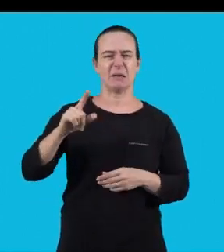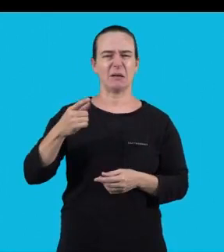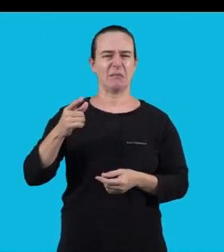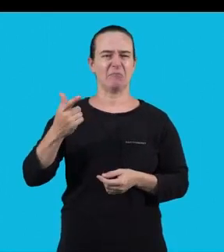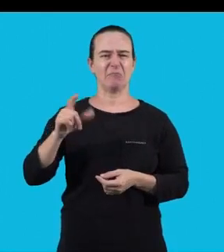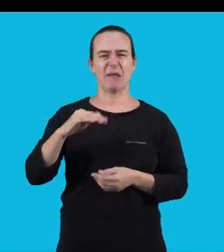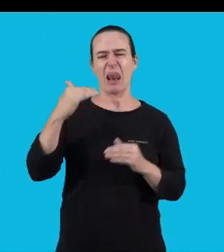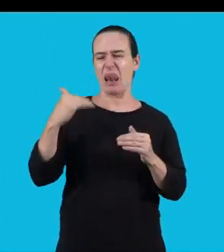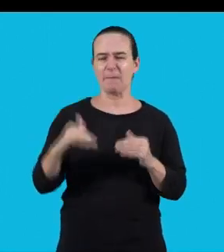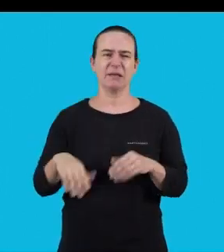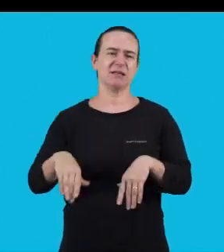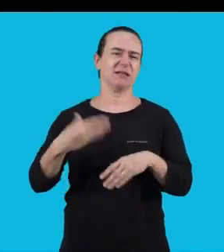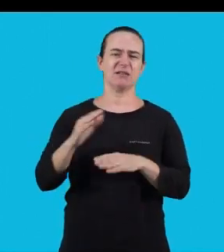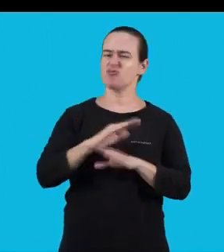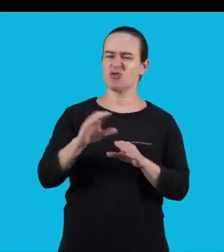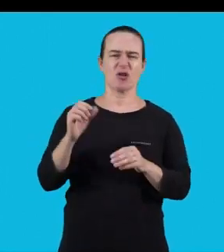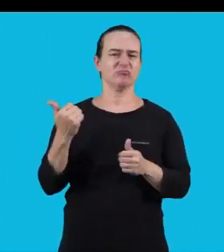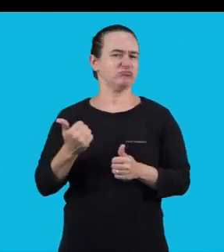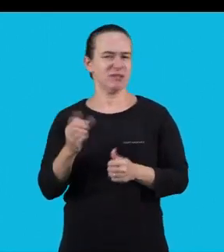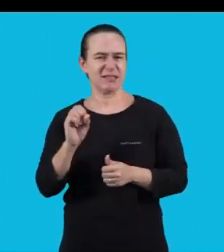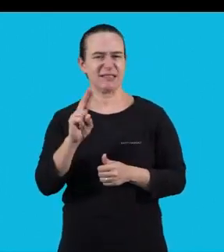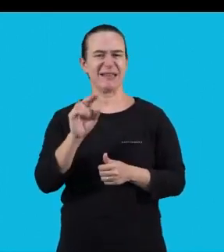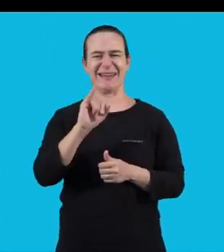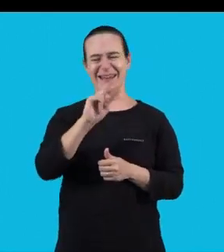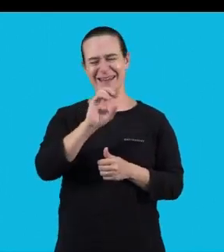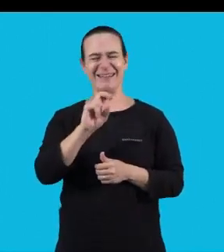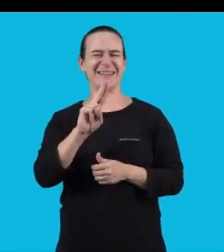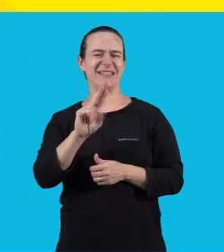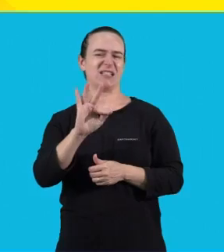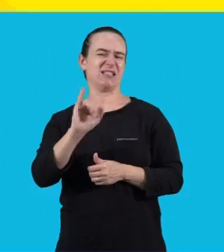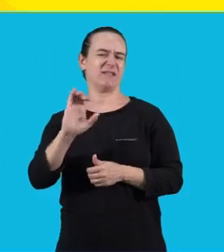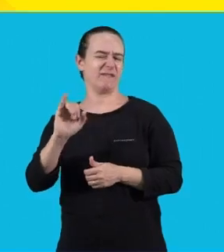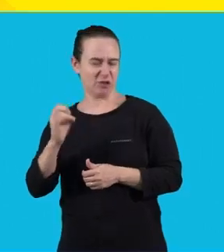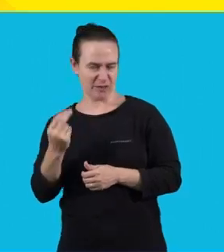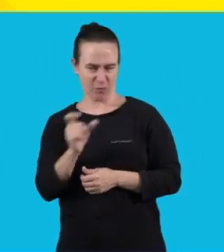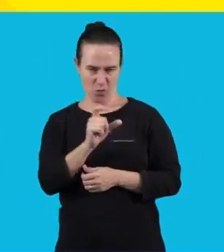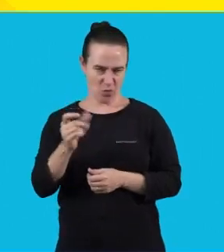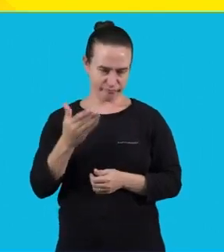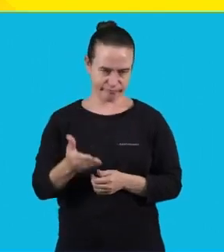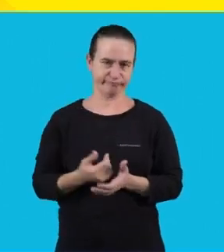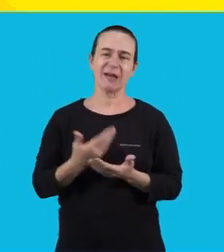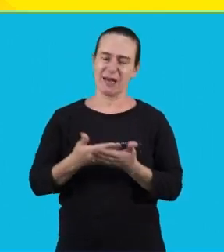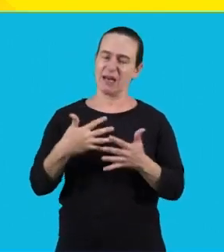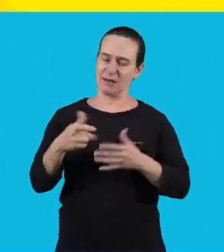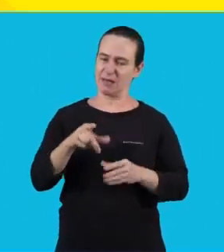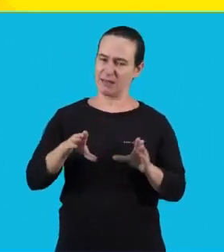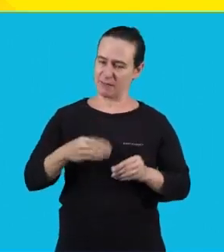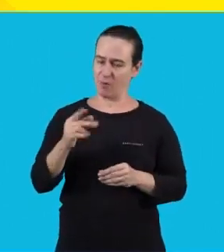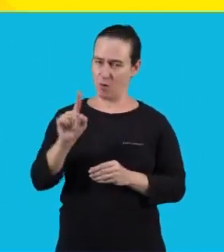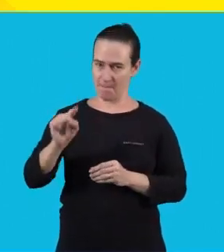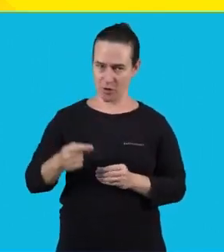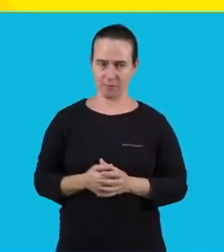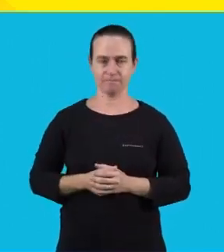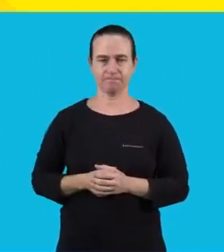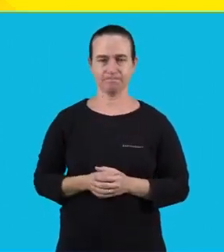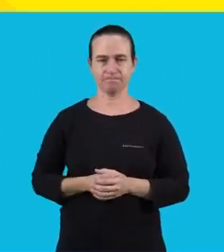limited, or insufficient, and then valid alternatives that fit into the context will also be accepted for 1 mark.